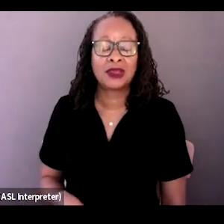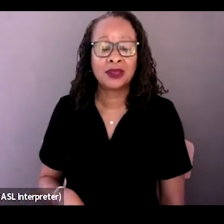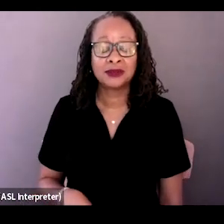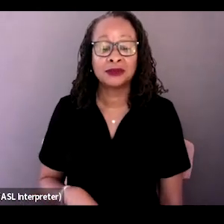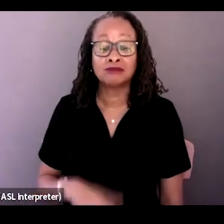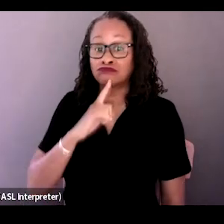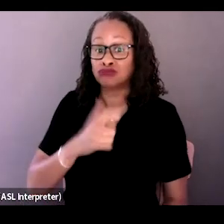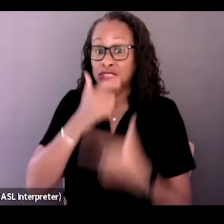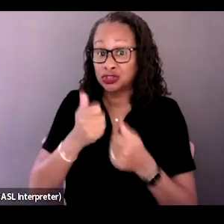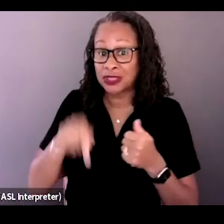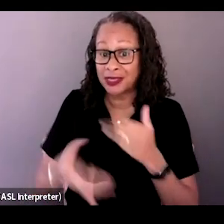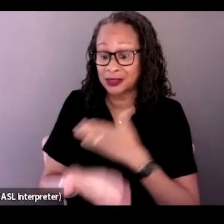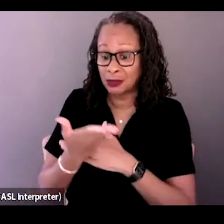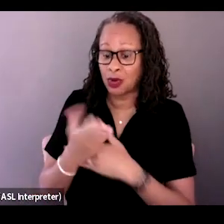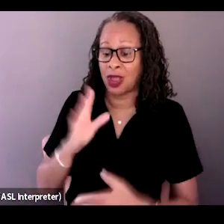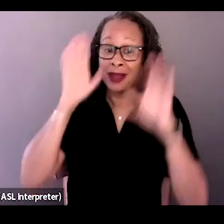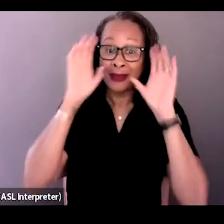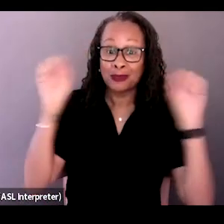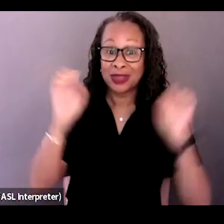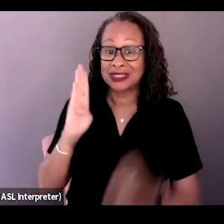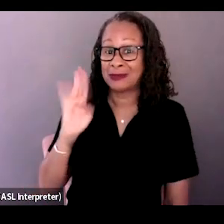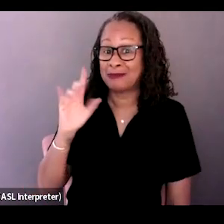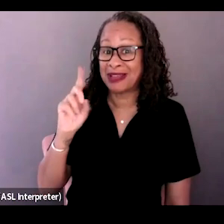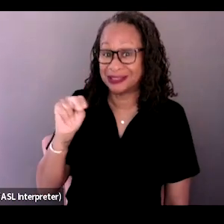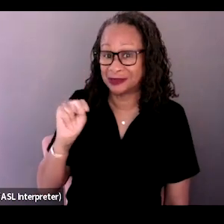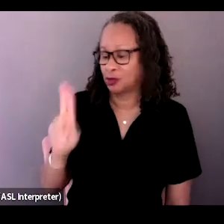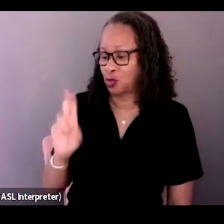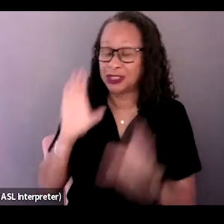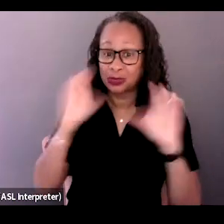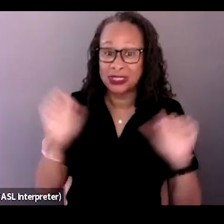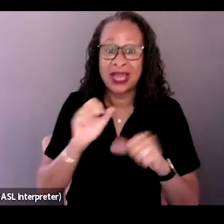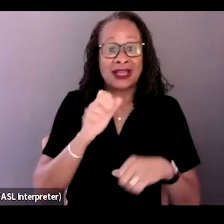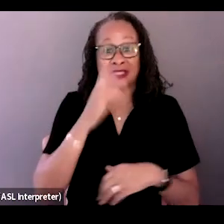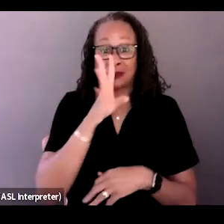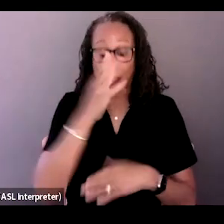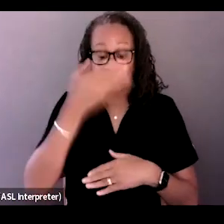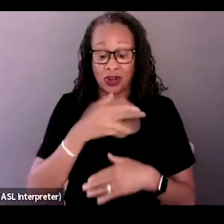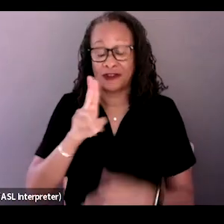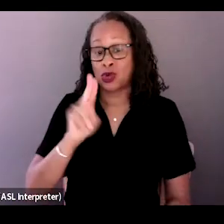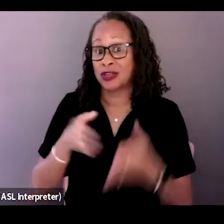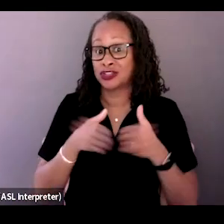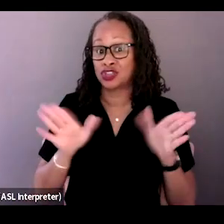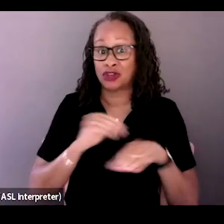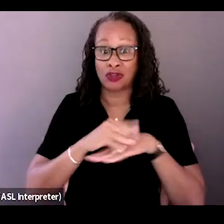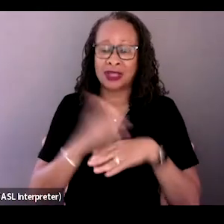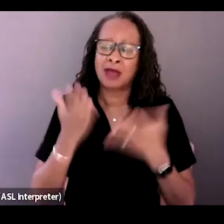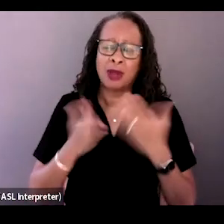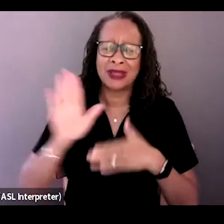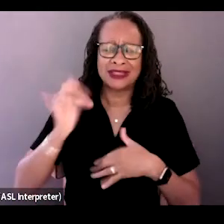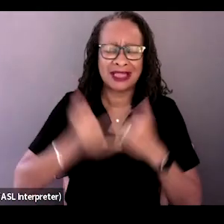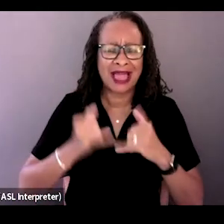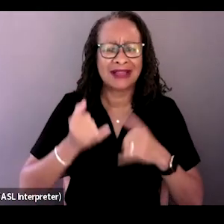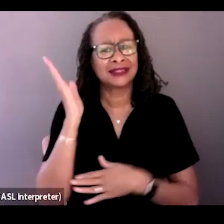It's interesting. This morning, President Biden, the United States President Biden, actually spoke in front of the UN General Council this morning. Probably his last speech in